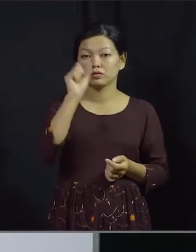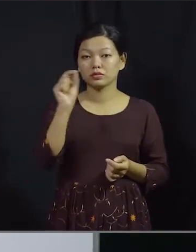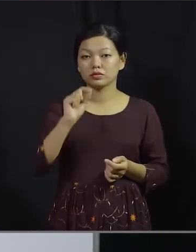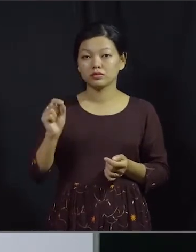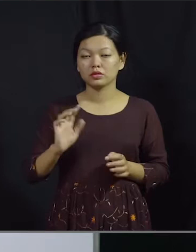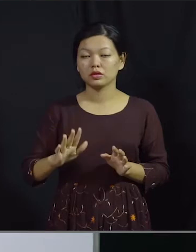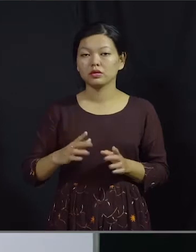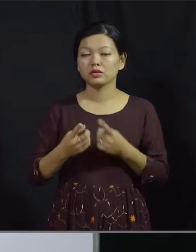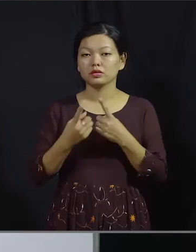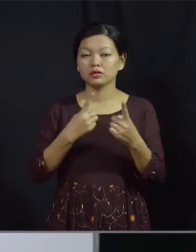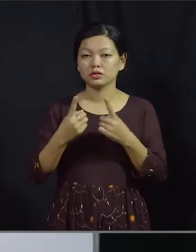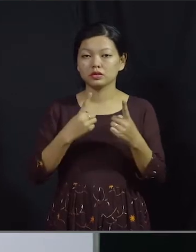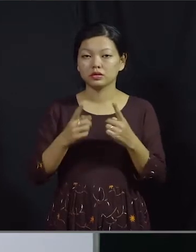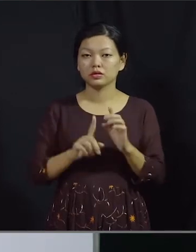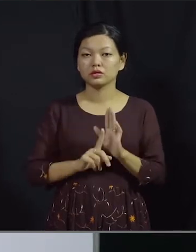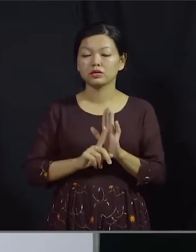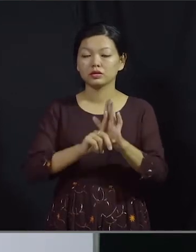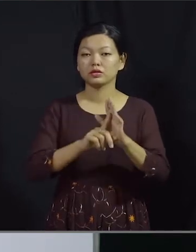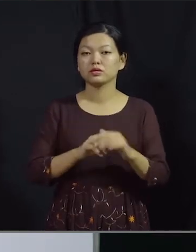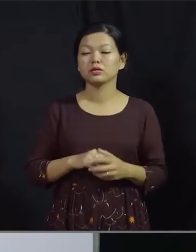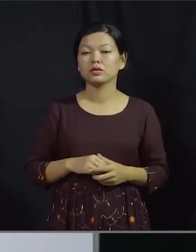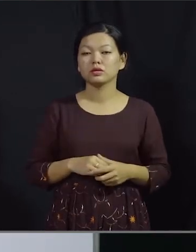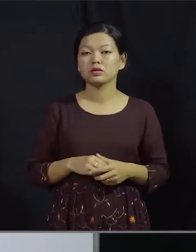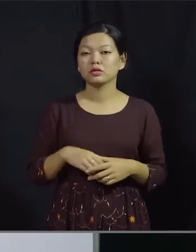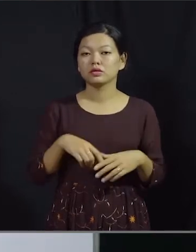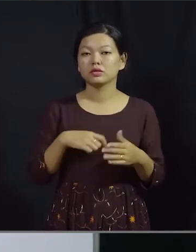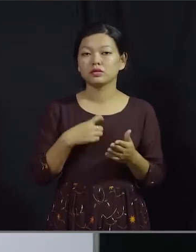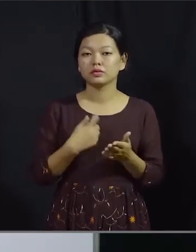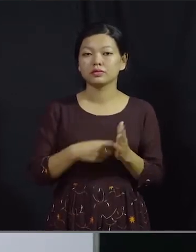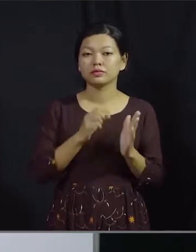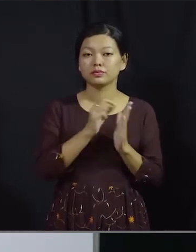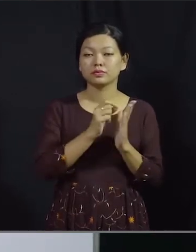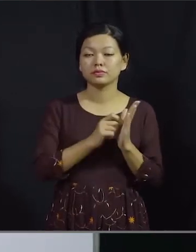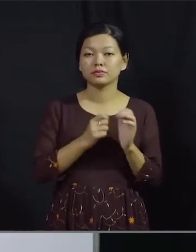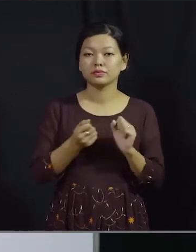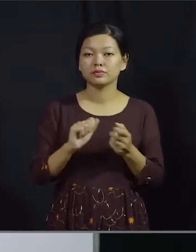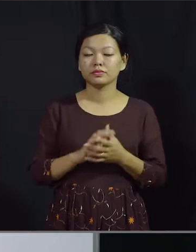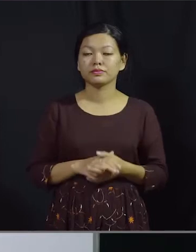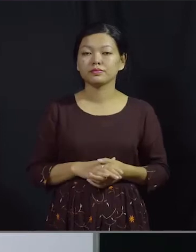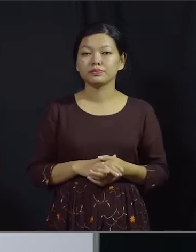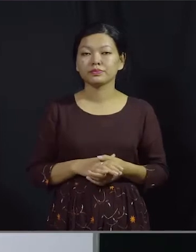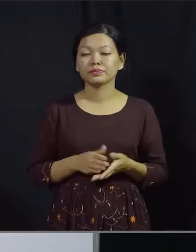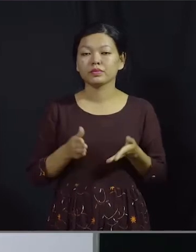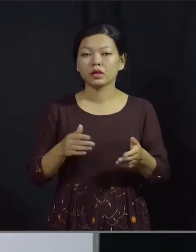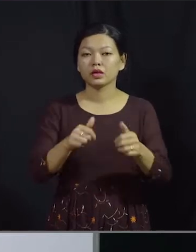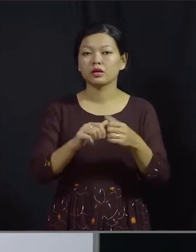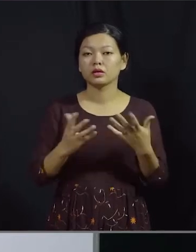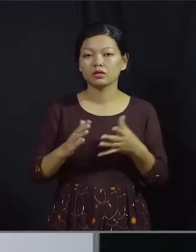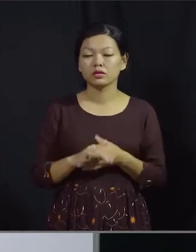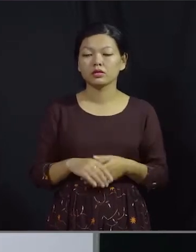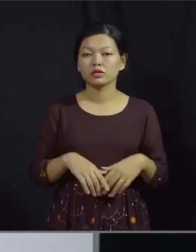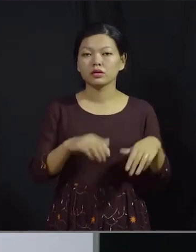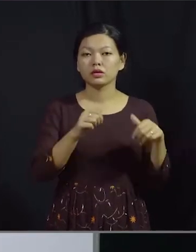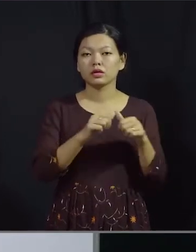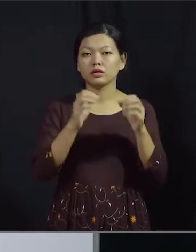the above change. So, A, B and C are partners. They were sharing profits and